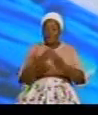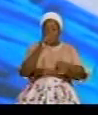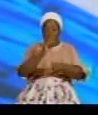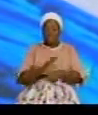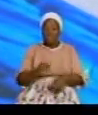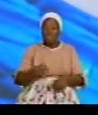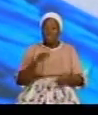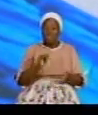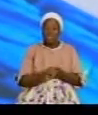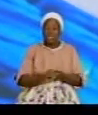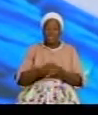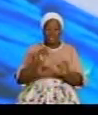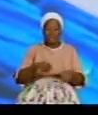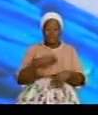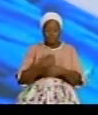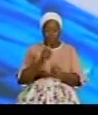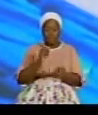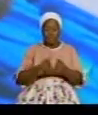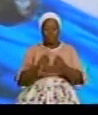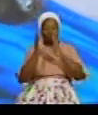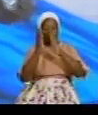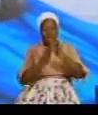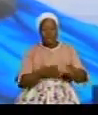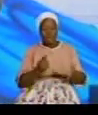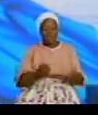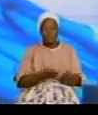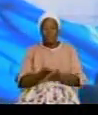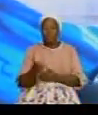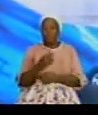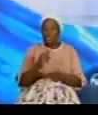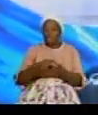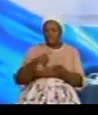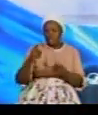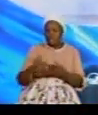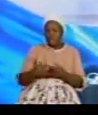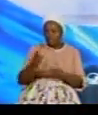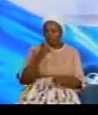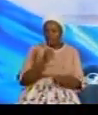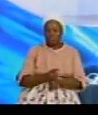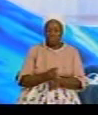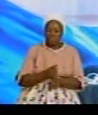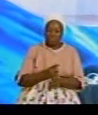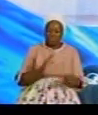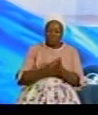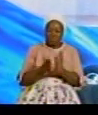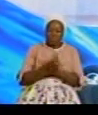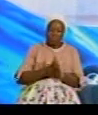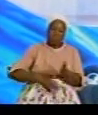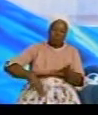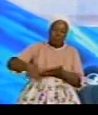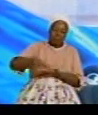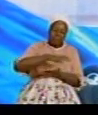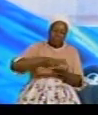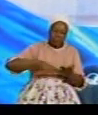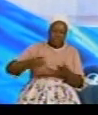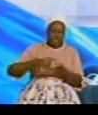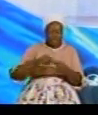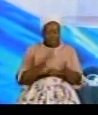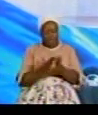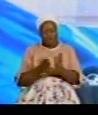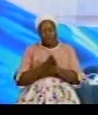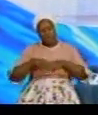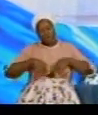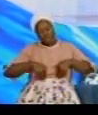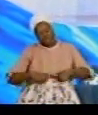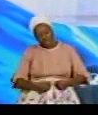make somebody depart from the faith. And you just become confused and then tired, and you're